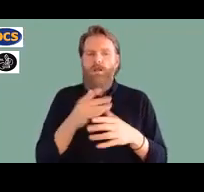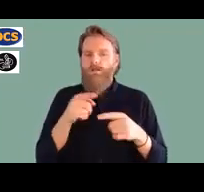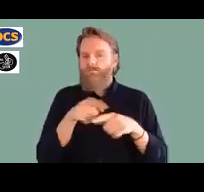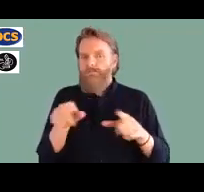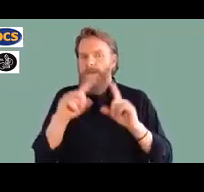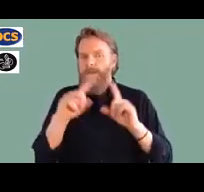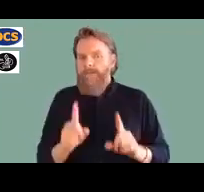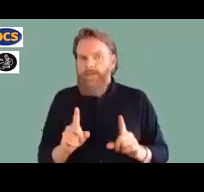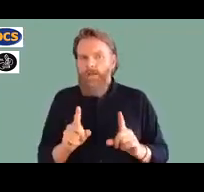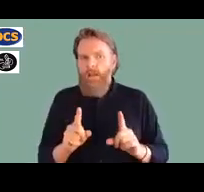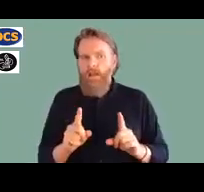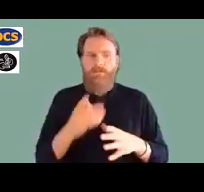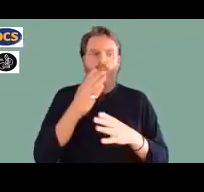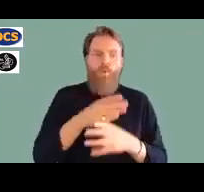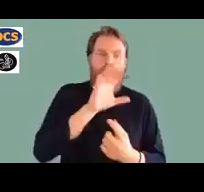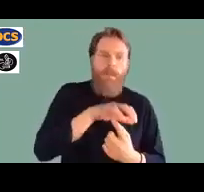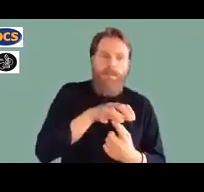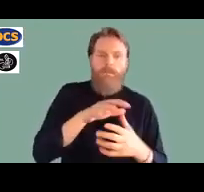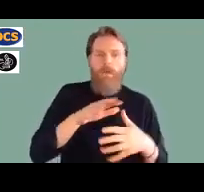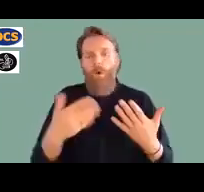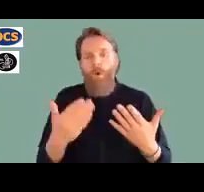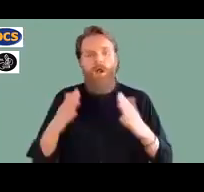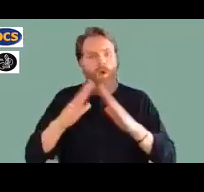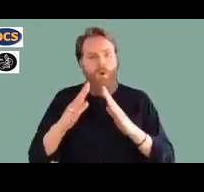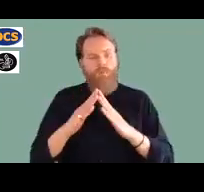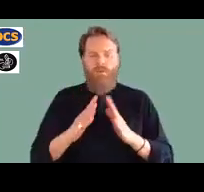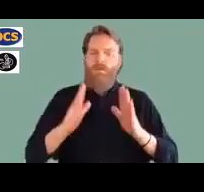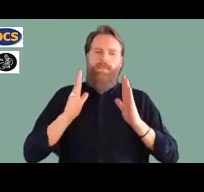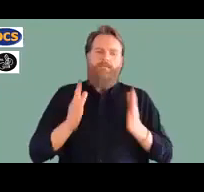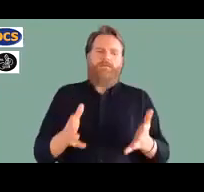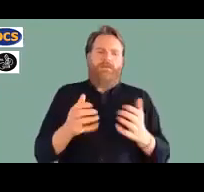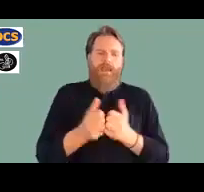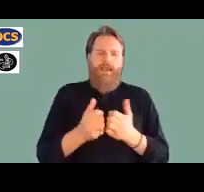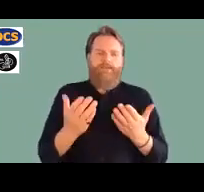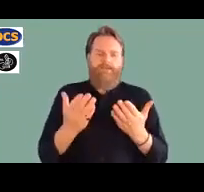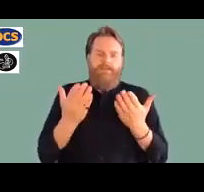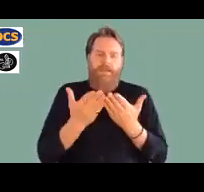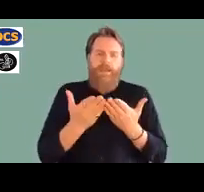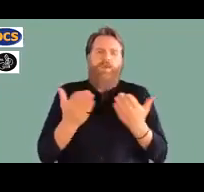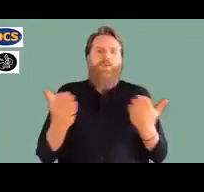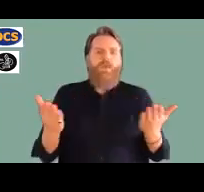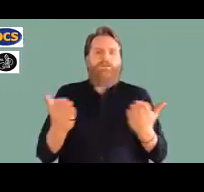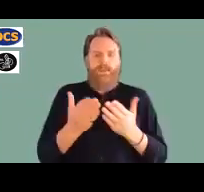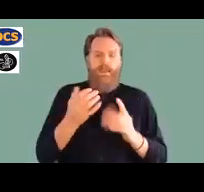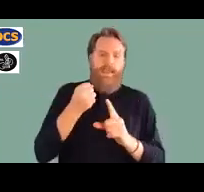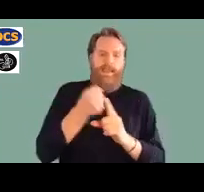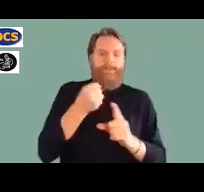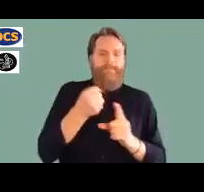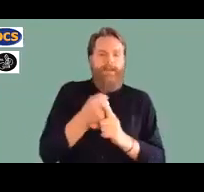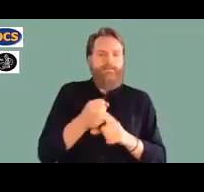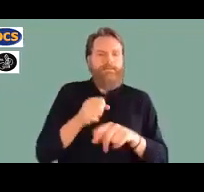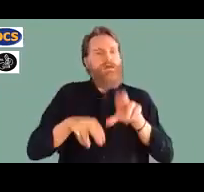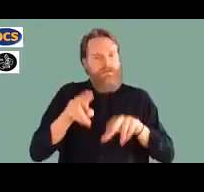whether people are in a workplace or at home, must have equality impact assessments done and must take on board